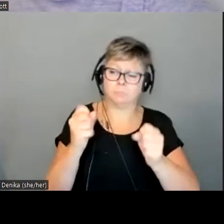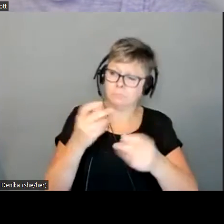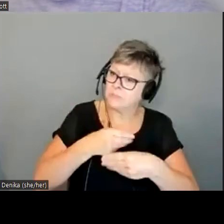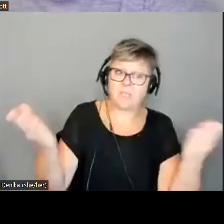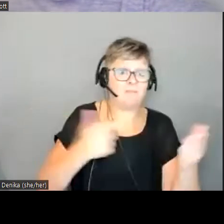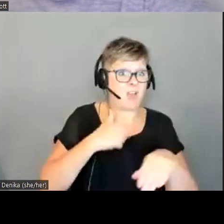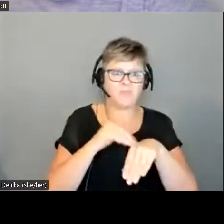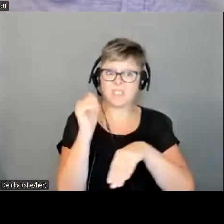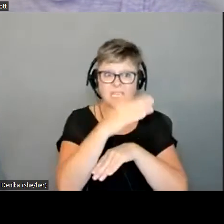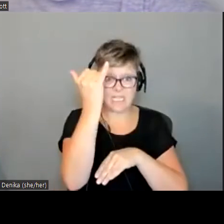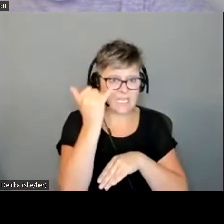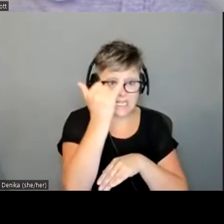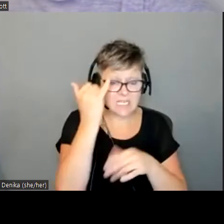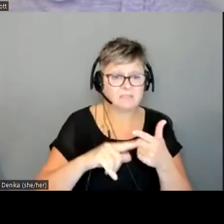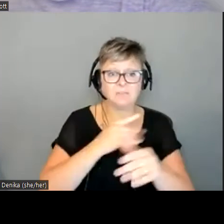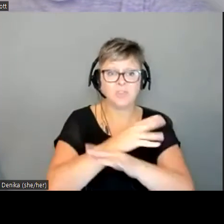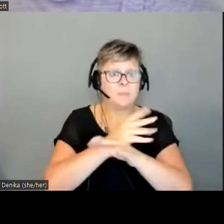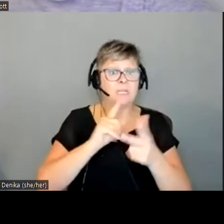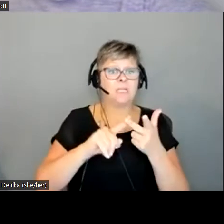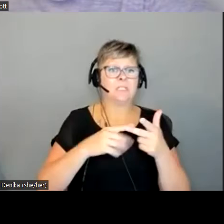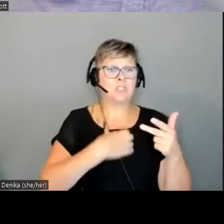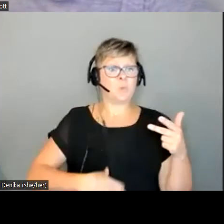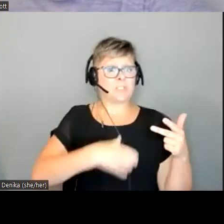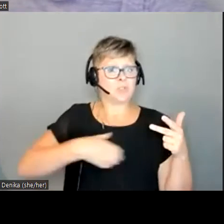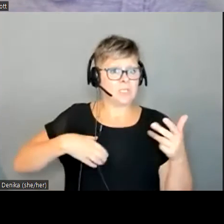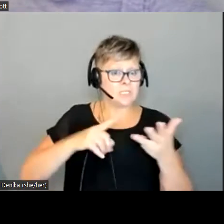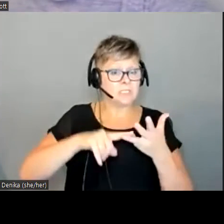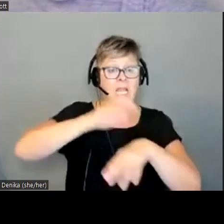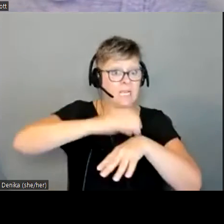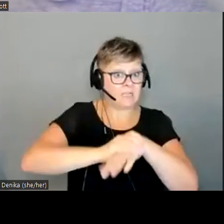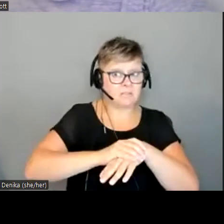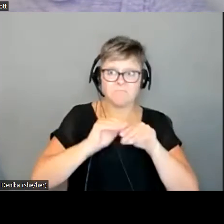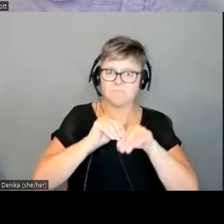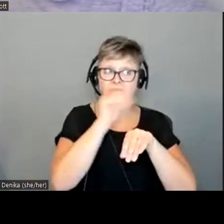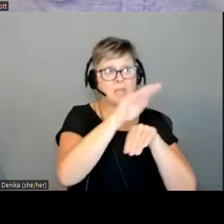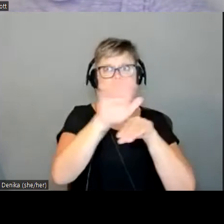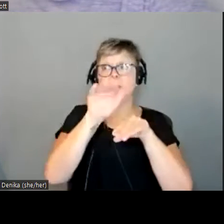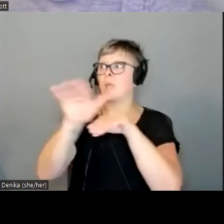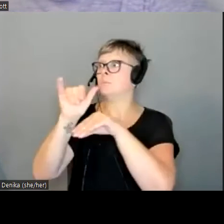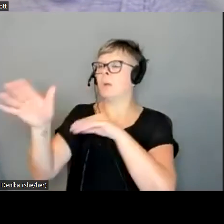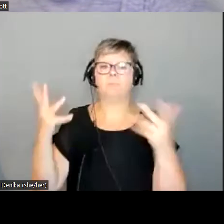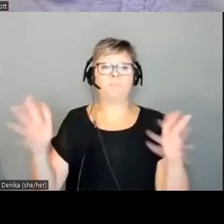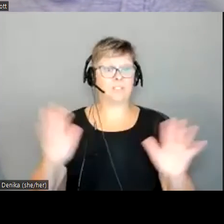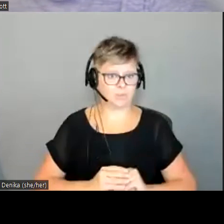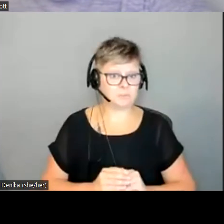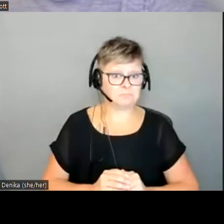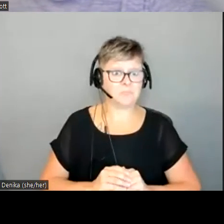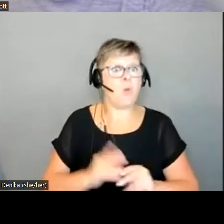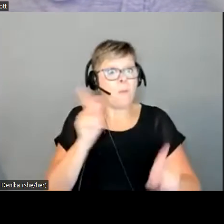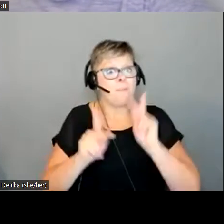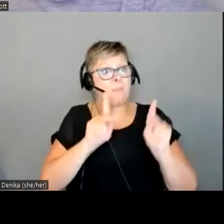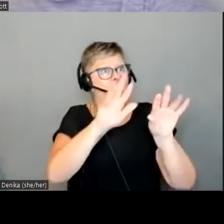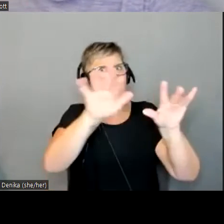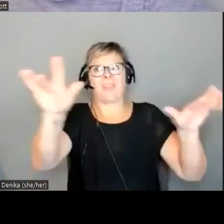Italy, Germany, Switzerland, and England. That's great. So people in these countries now have this